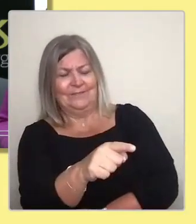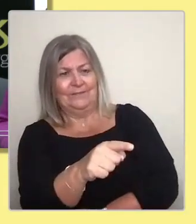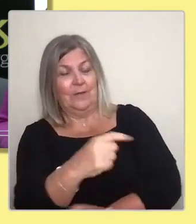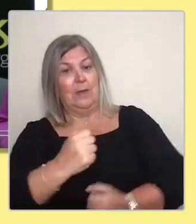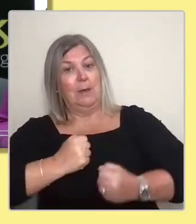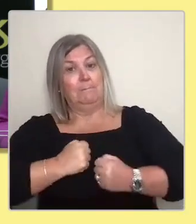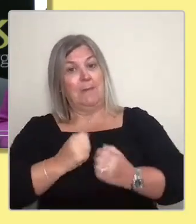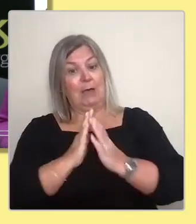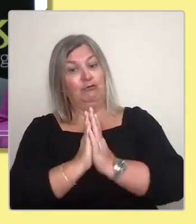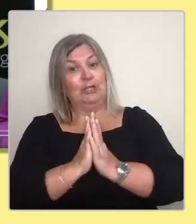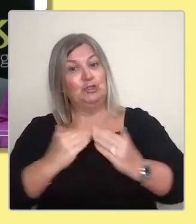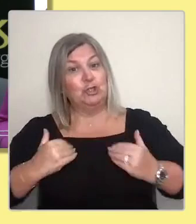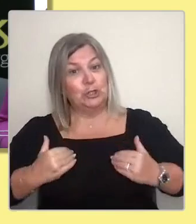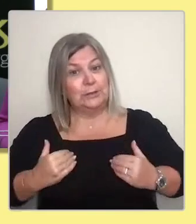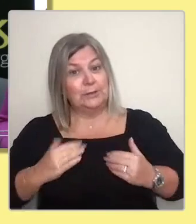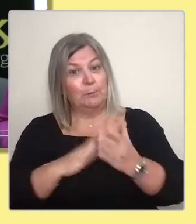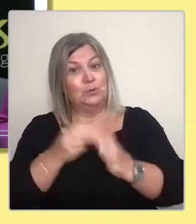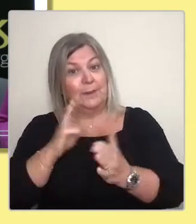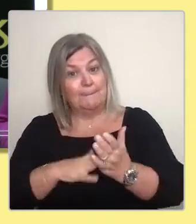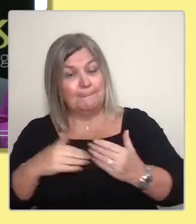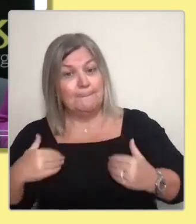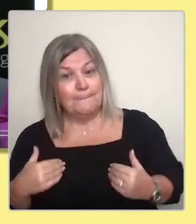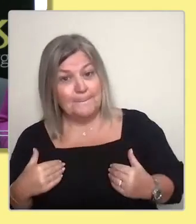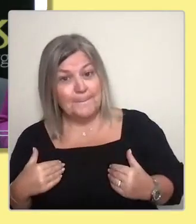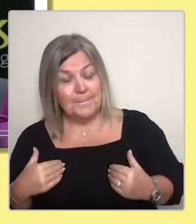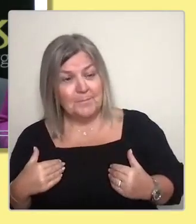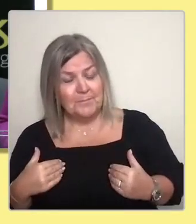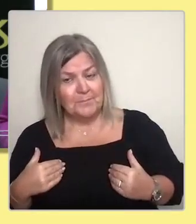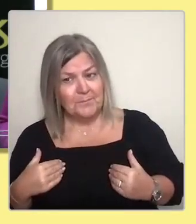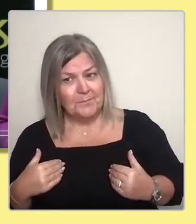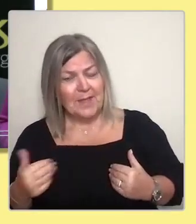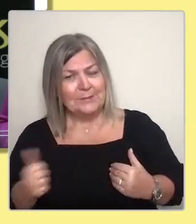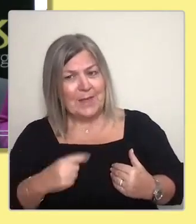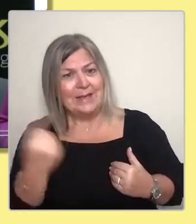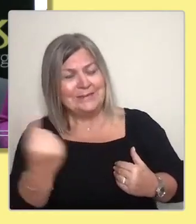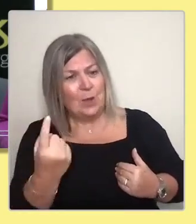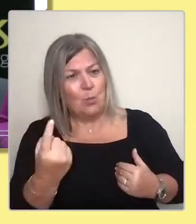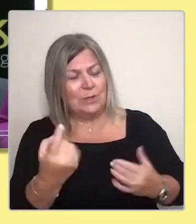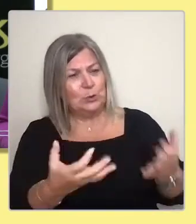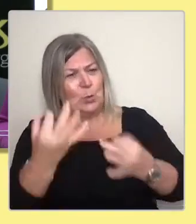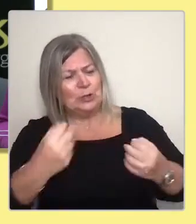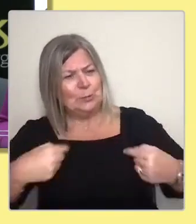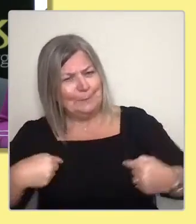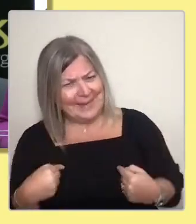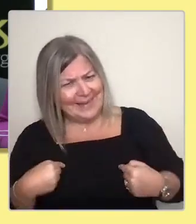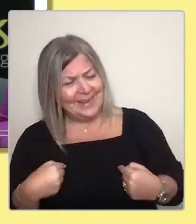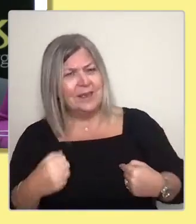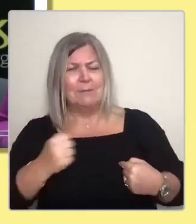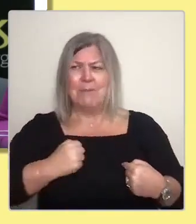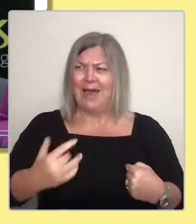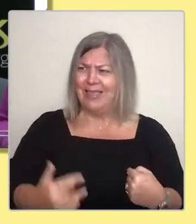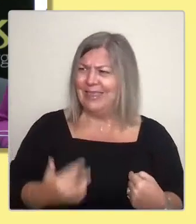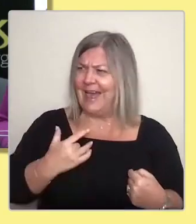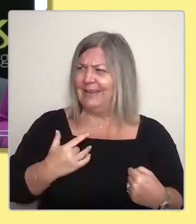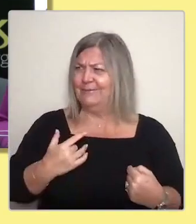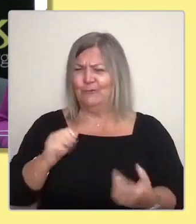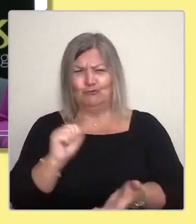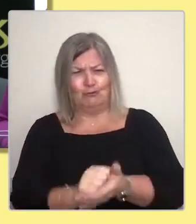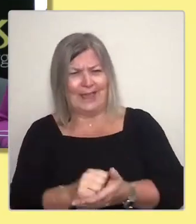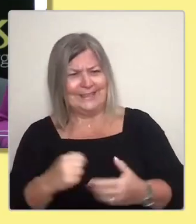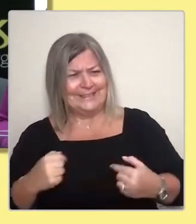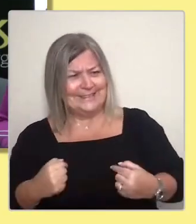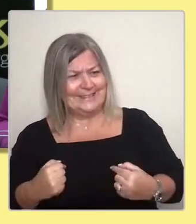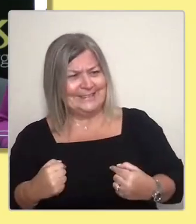watching three people who are not Muslim sitting in a panel questioning whether my lifestyle was acceptable or morally superior or inferior to